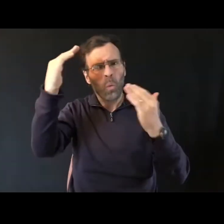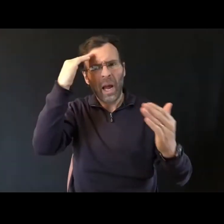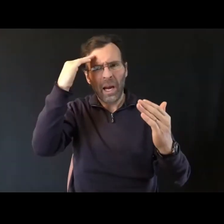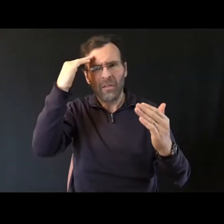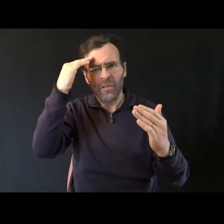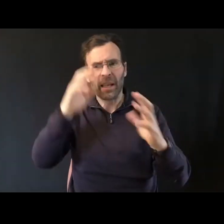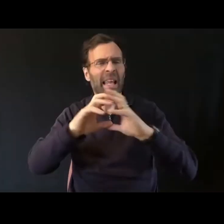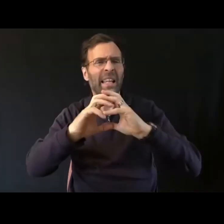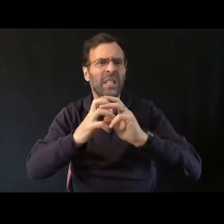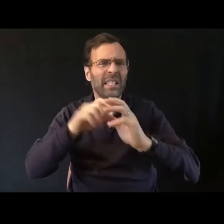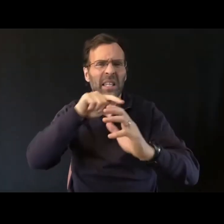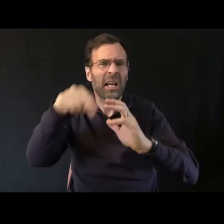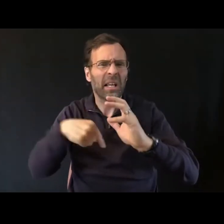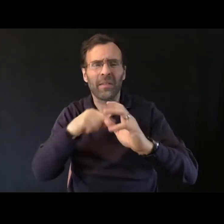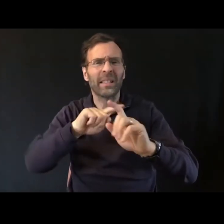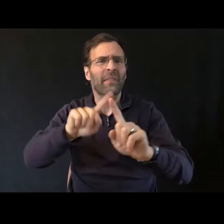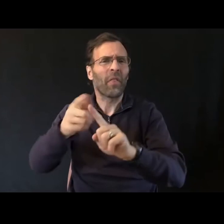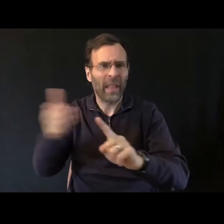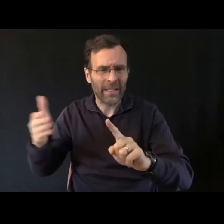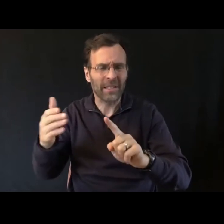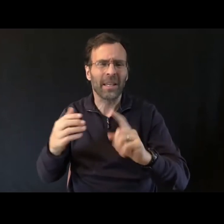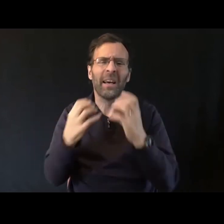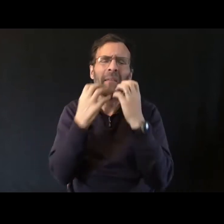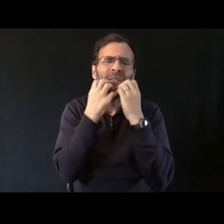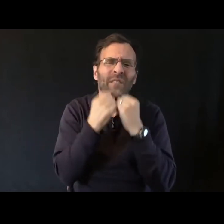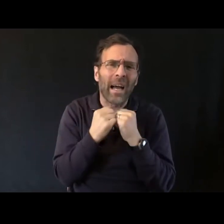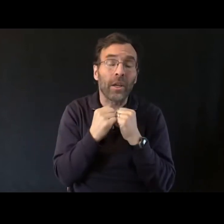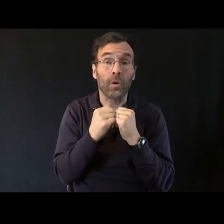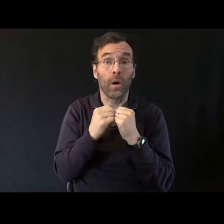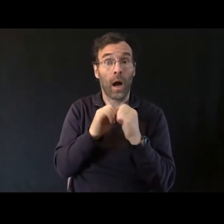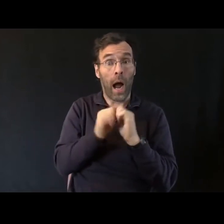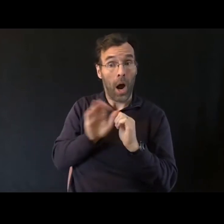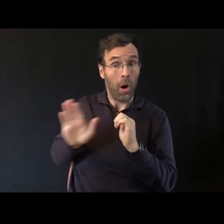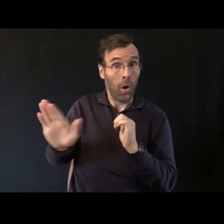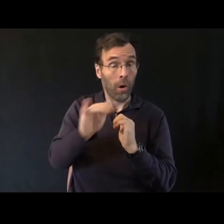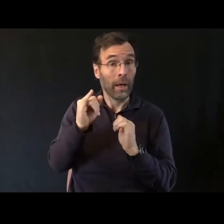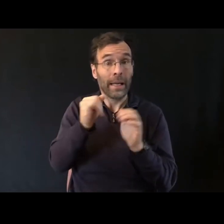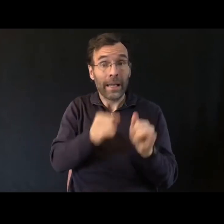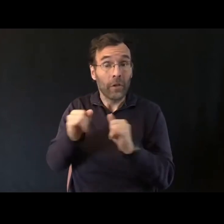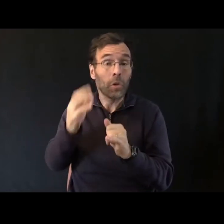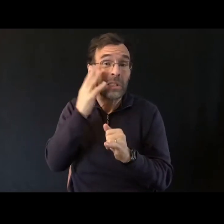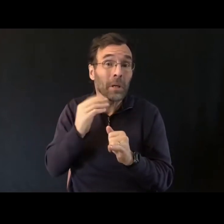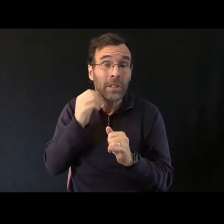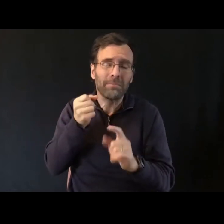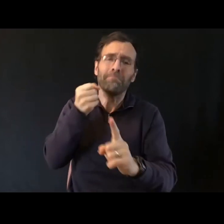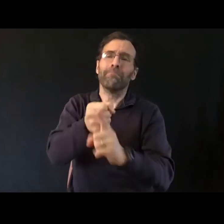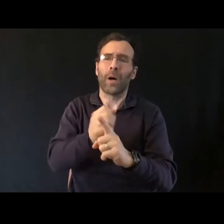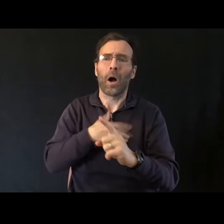intersection of these differences and value how individual experiences impact our older community